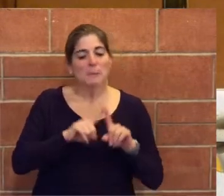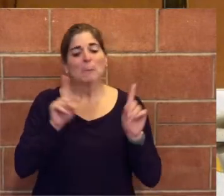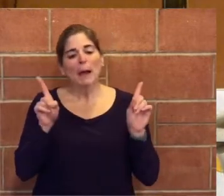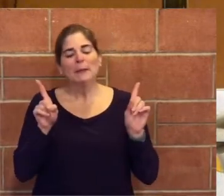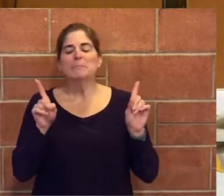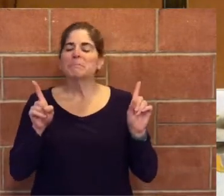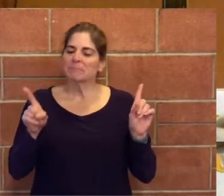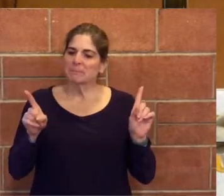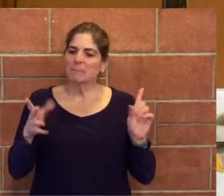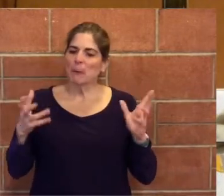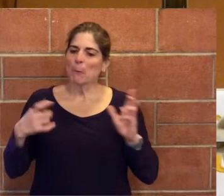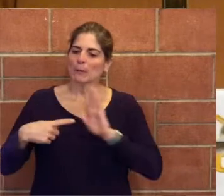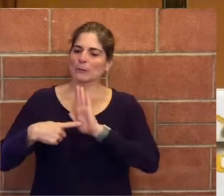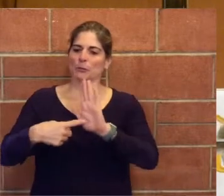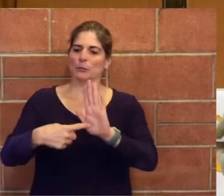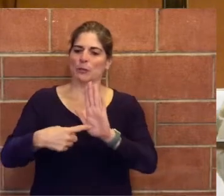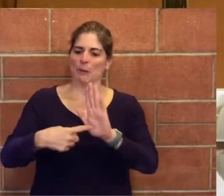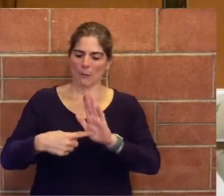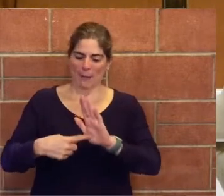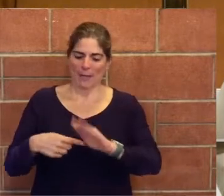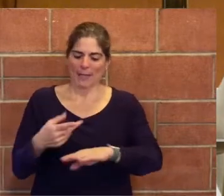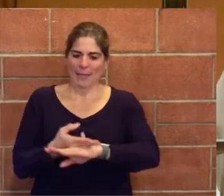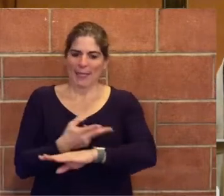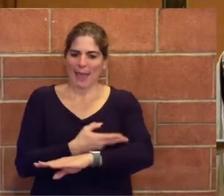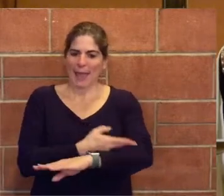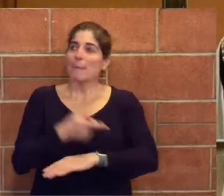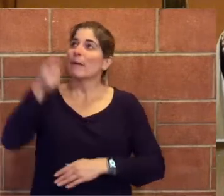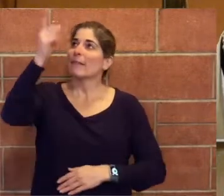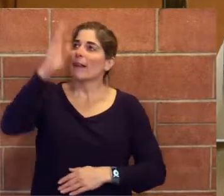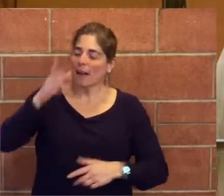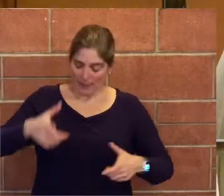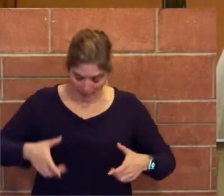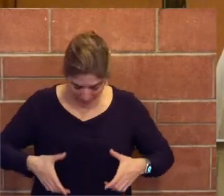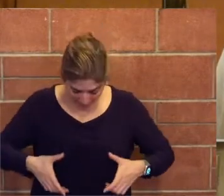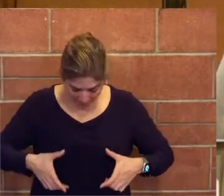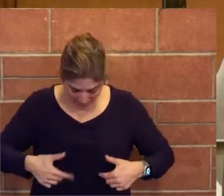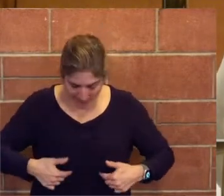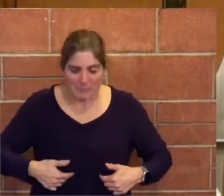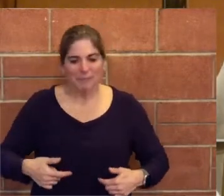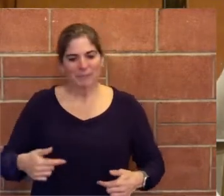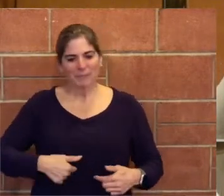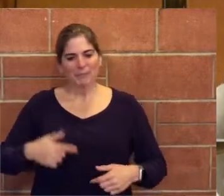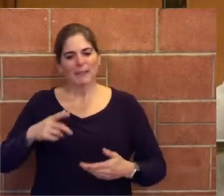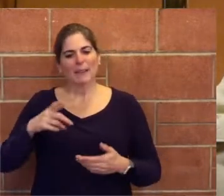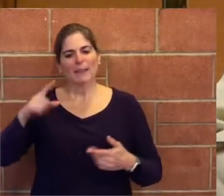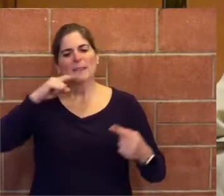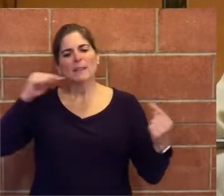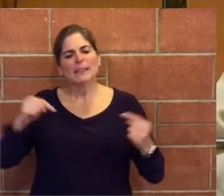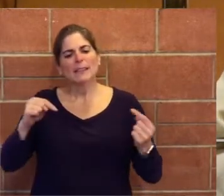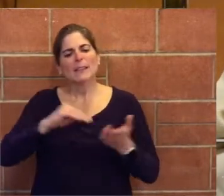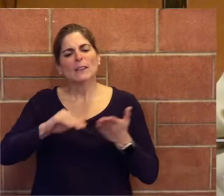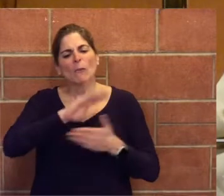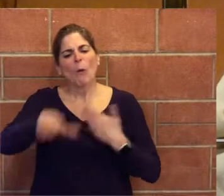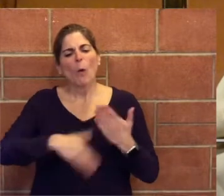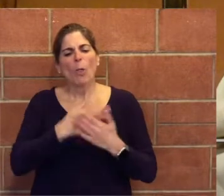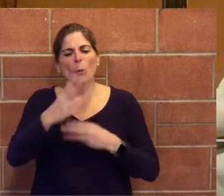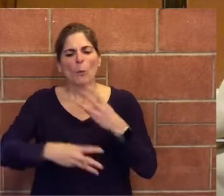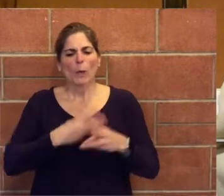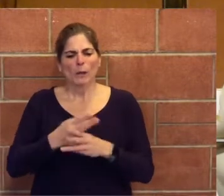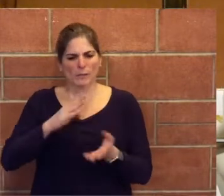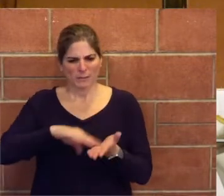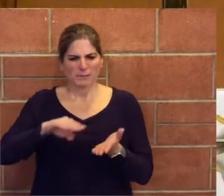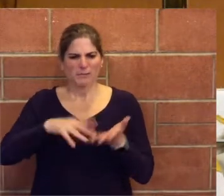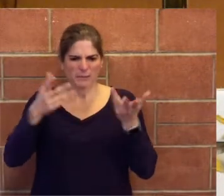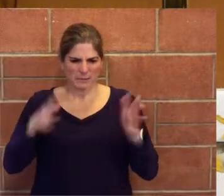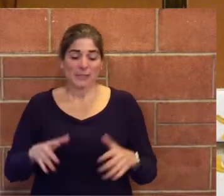Word, I wanted to show the Lamb of God who takes away the sin of the world.